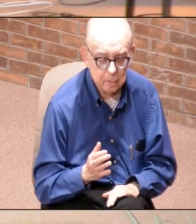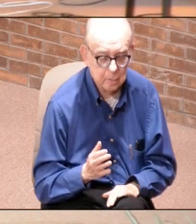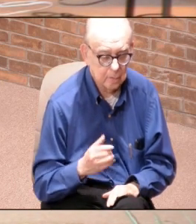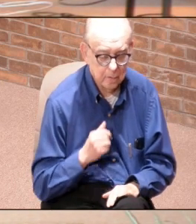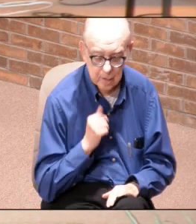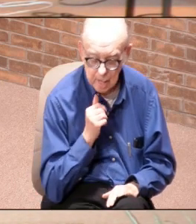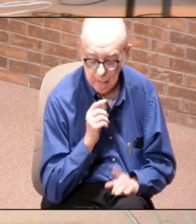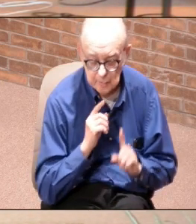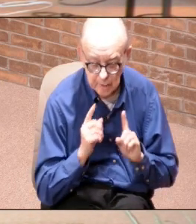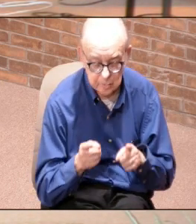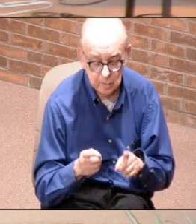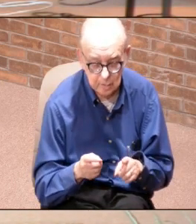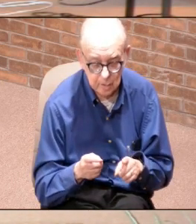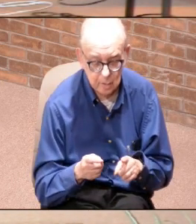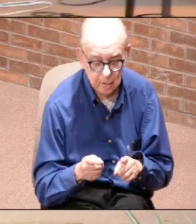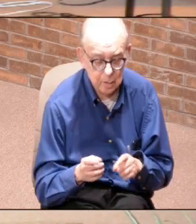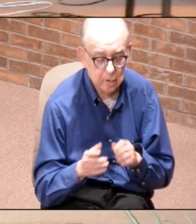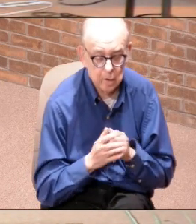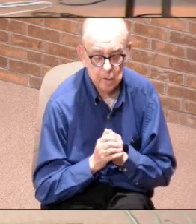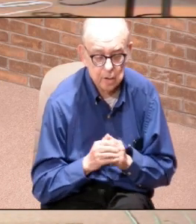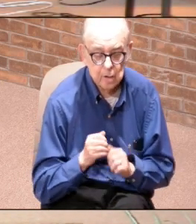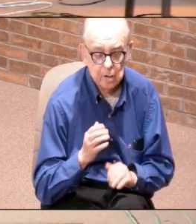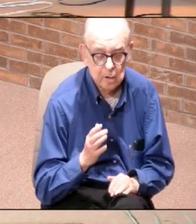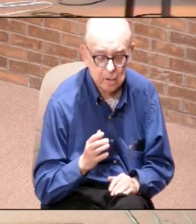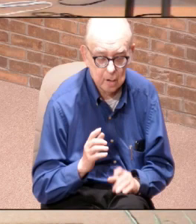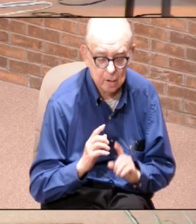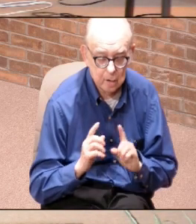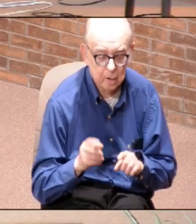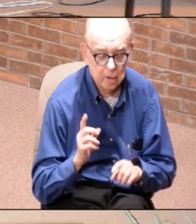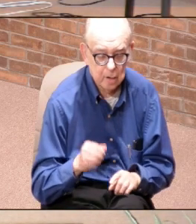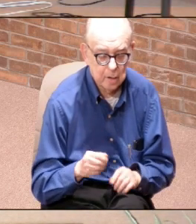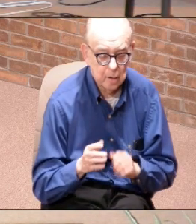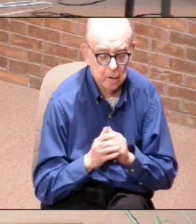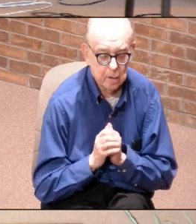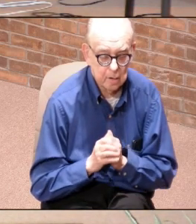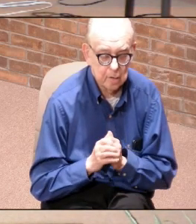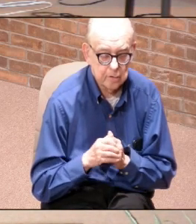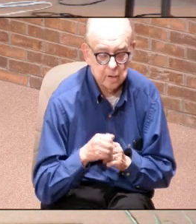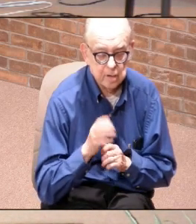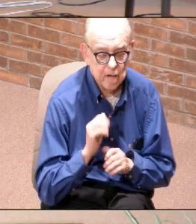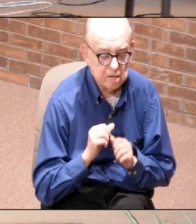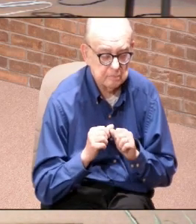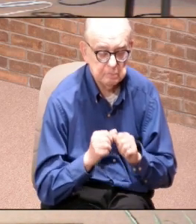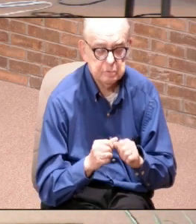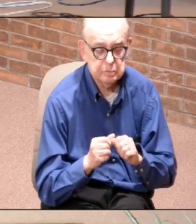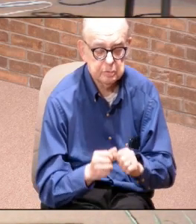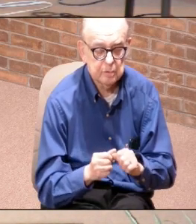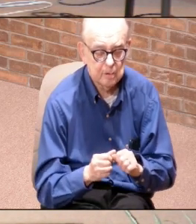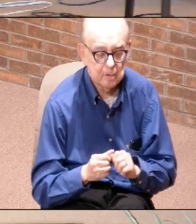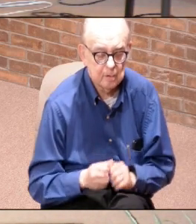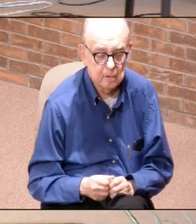I'm not going to worship. I should be worshiping him constantly.